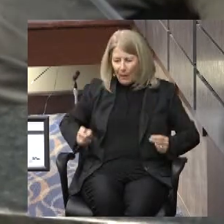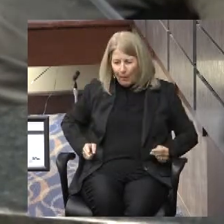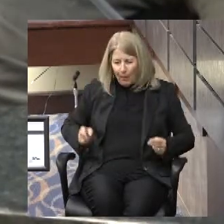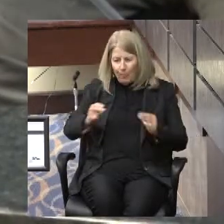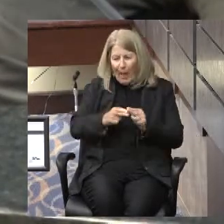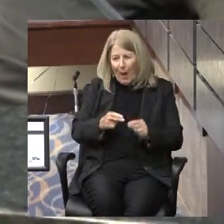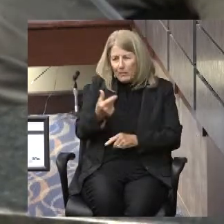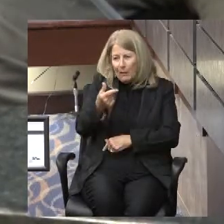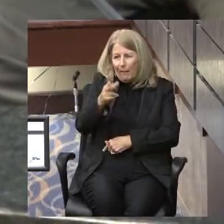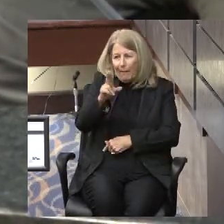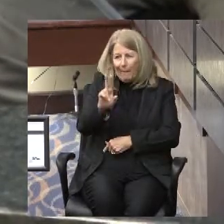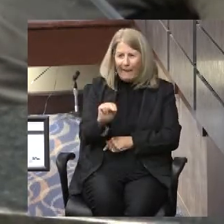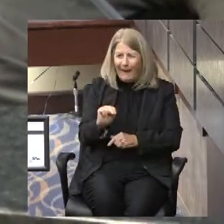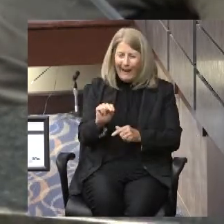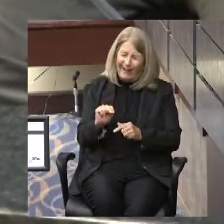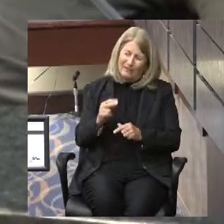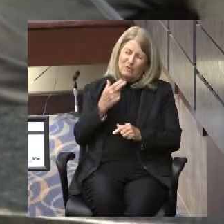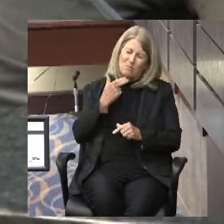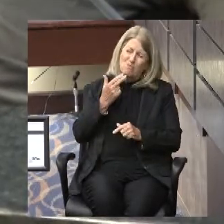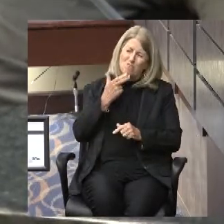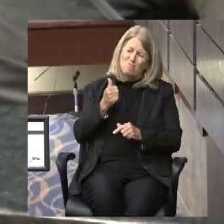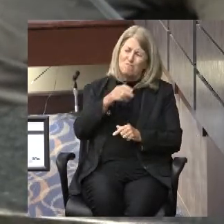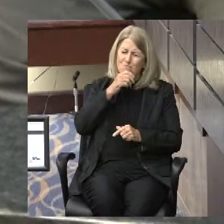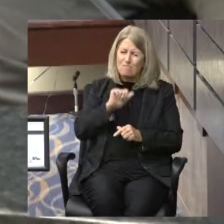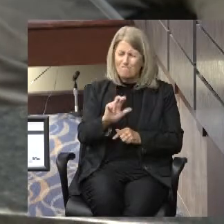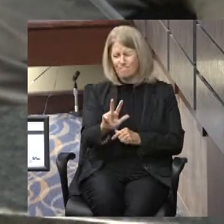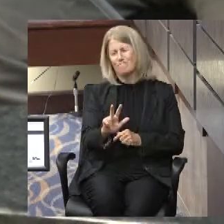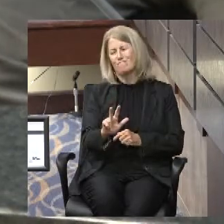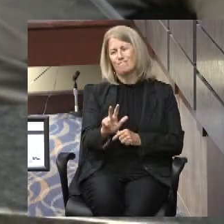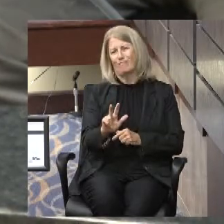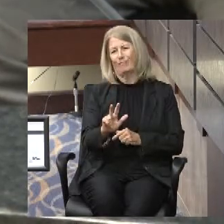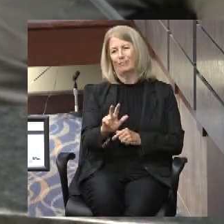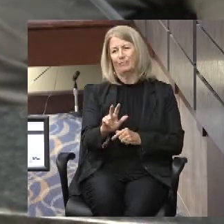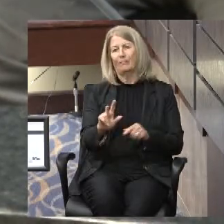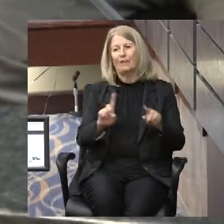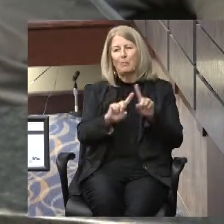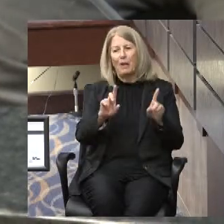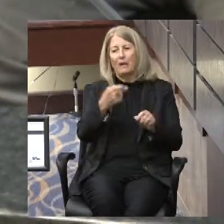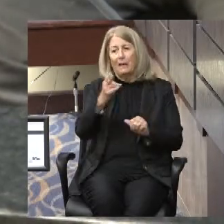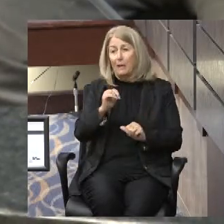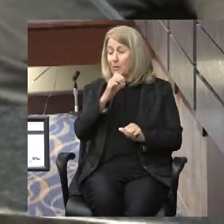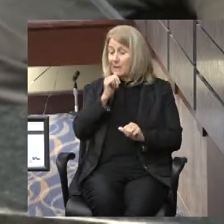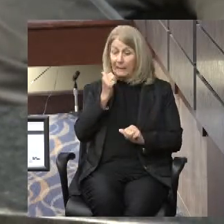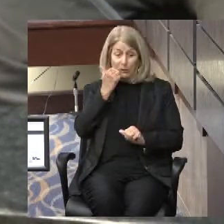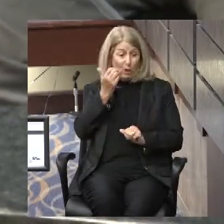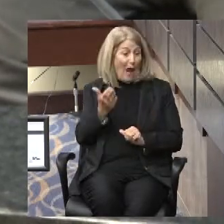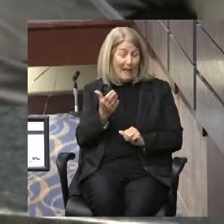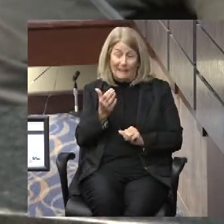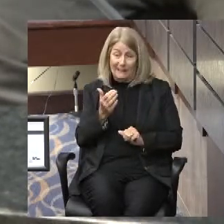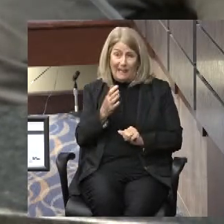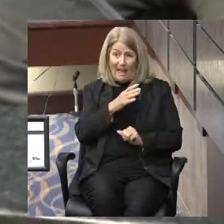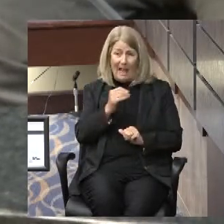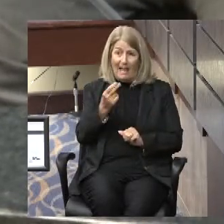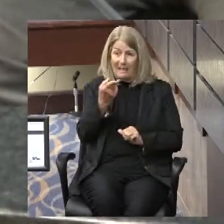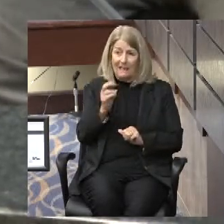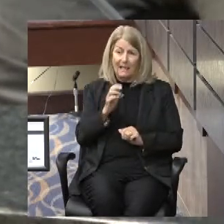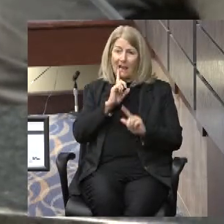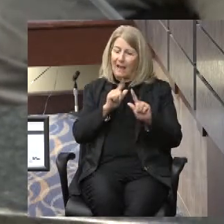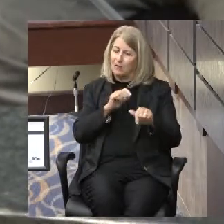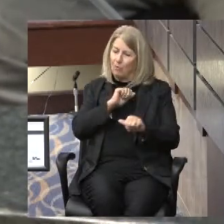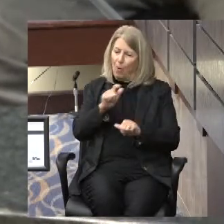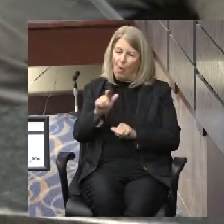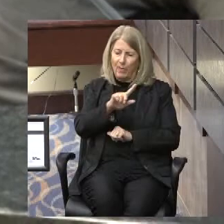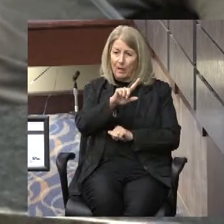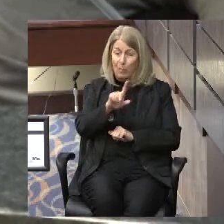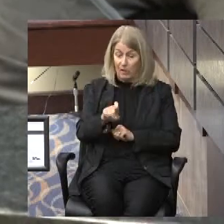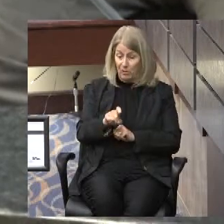just was, and he was 3. He was just so cute. But he was not shy, and he answered all the questions that were